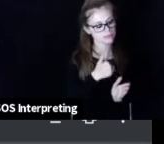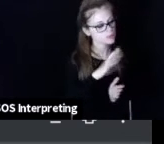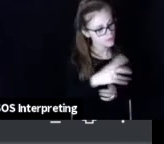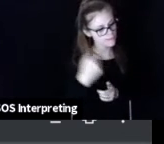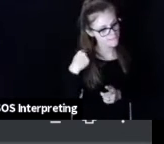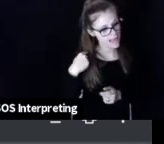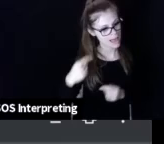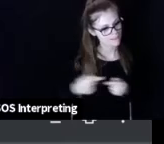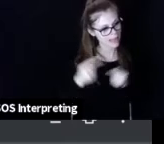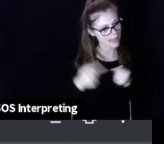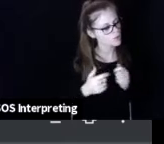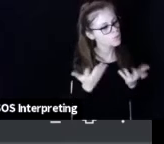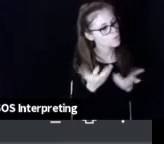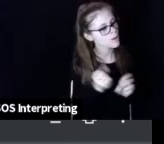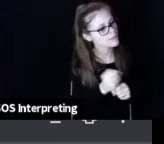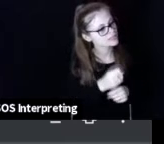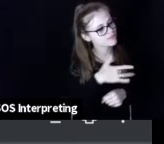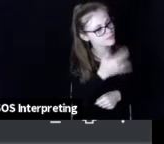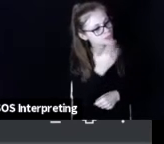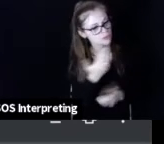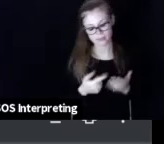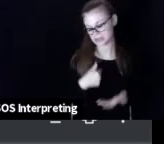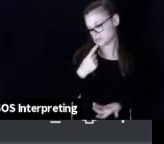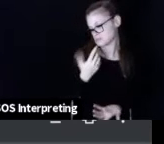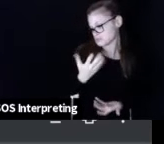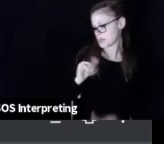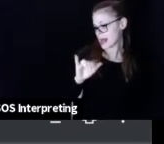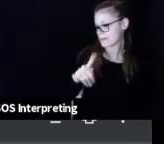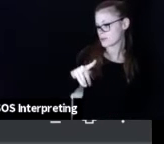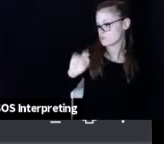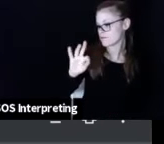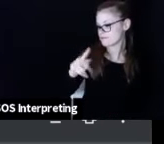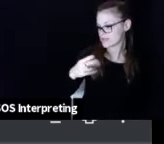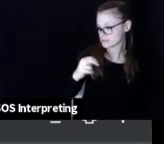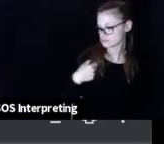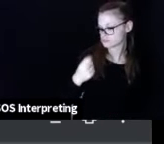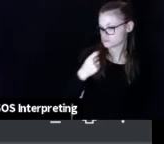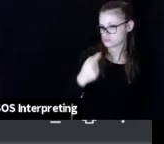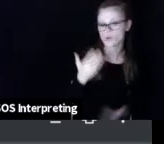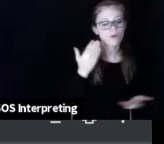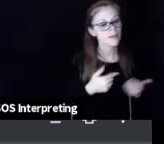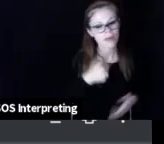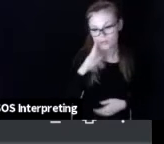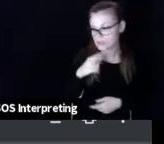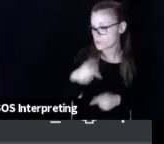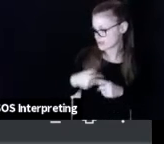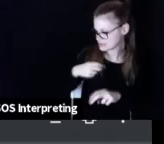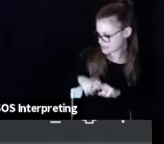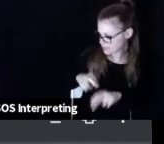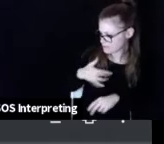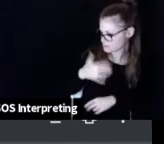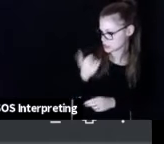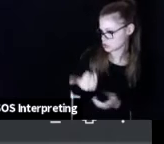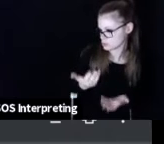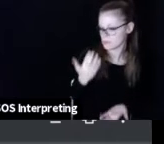pain better? I might say ibuprofen. I might also say sitting down. I might also say it feels